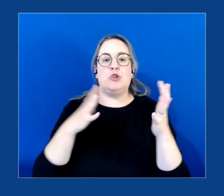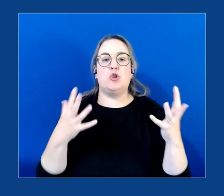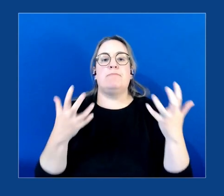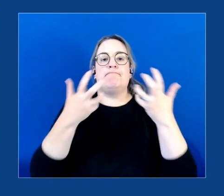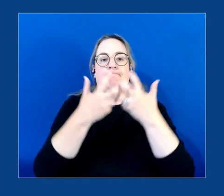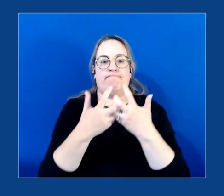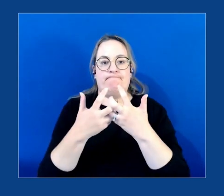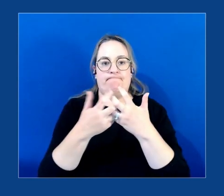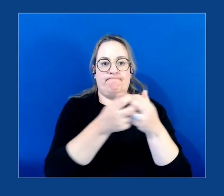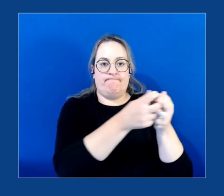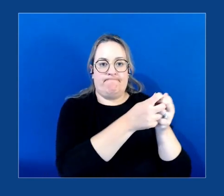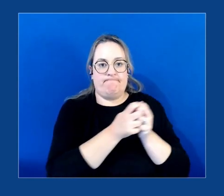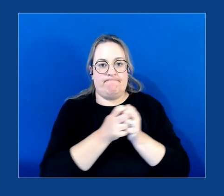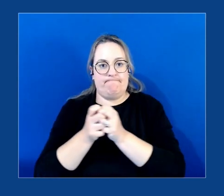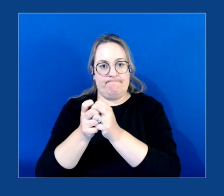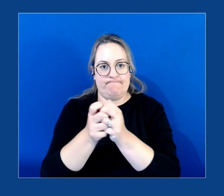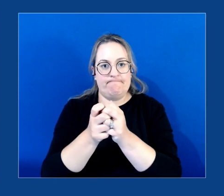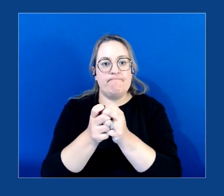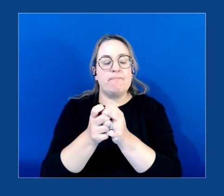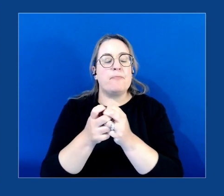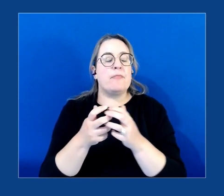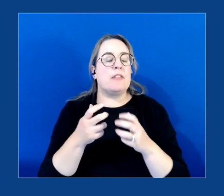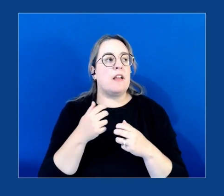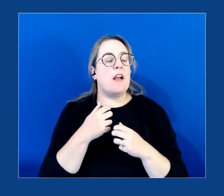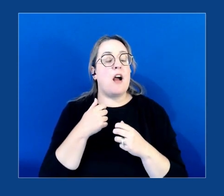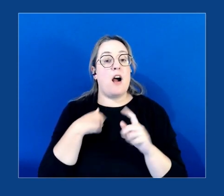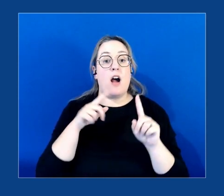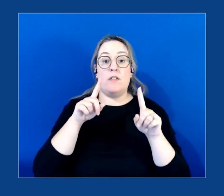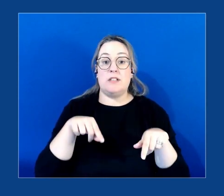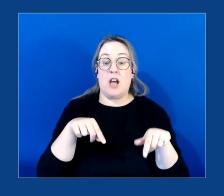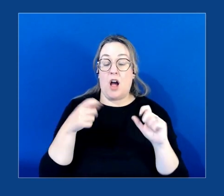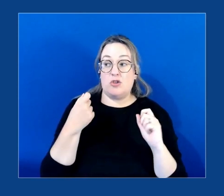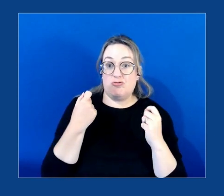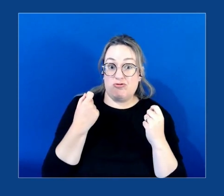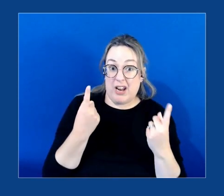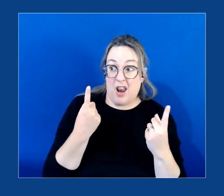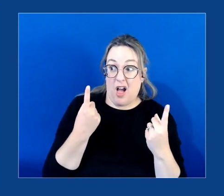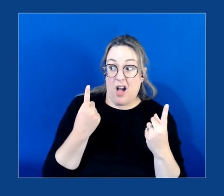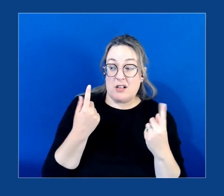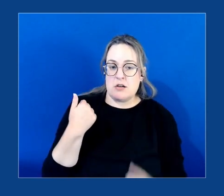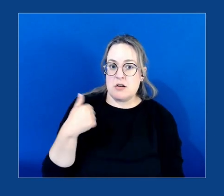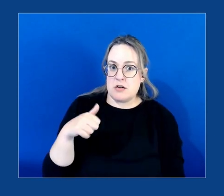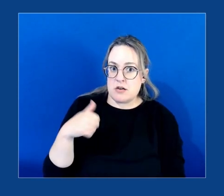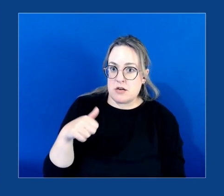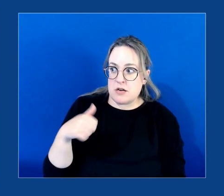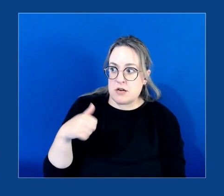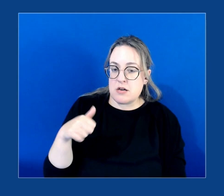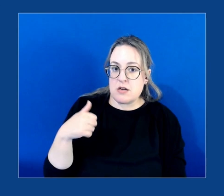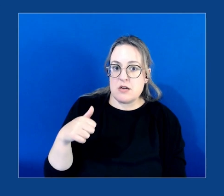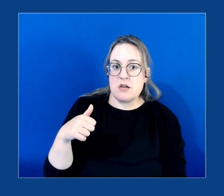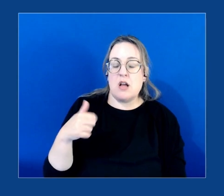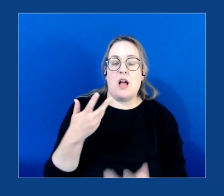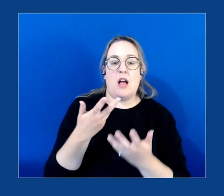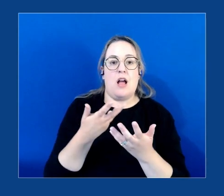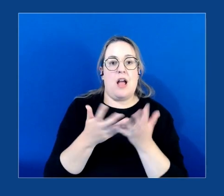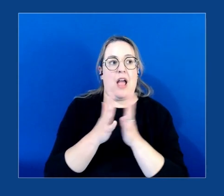I've really come to recognize and grapple with the fact that the rhetorics of sustainability are quite